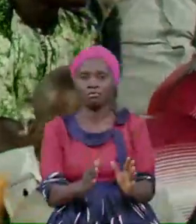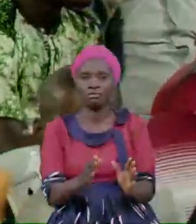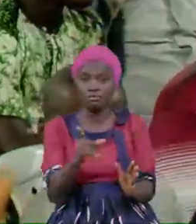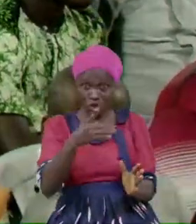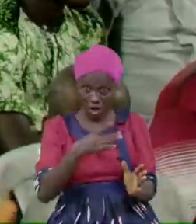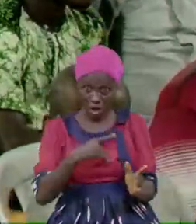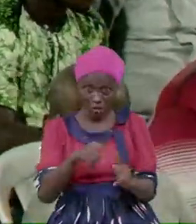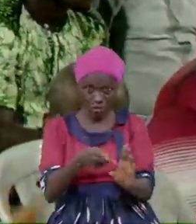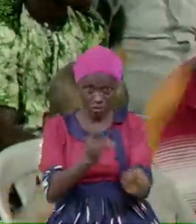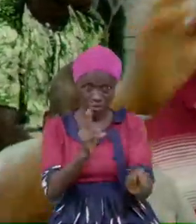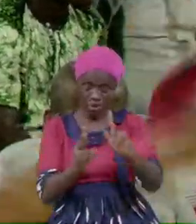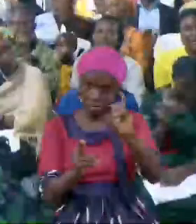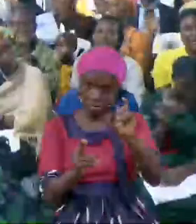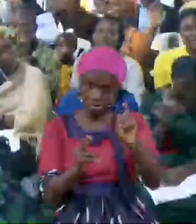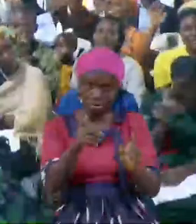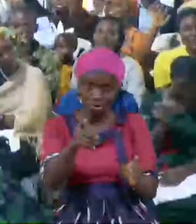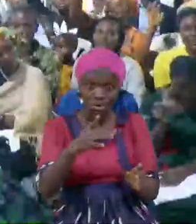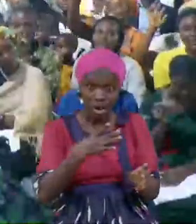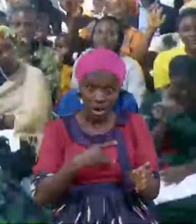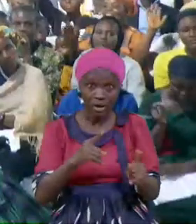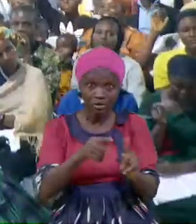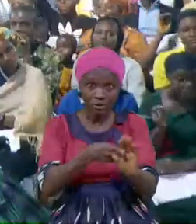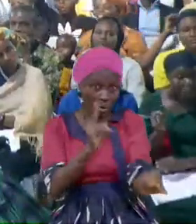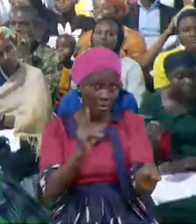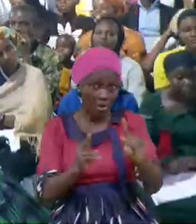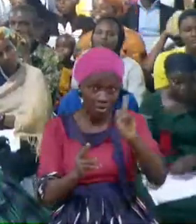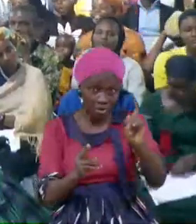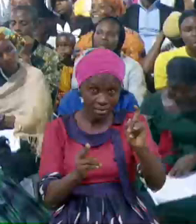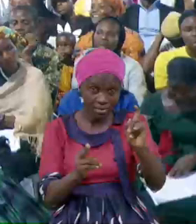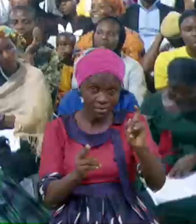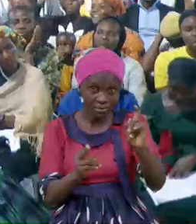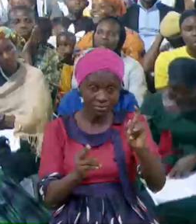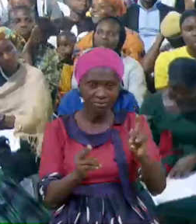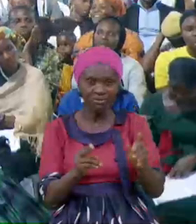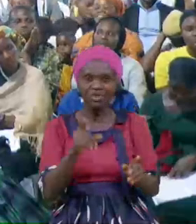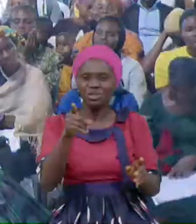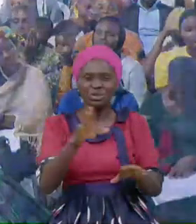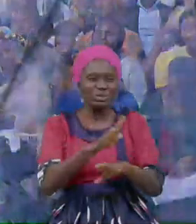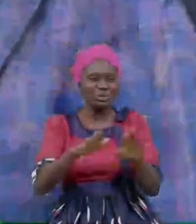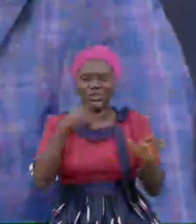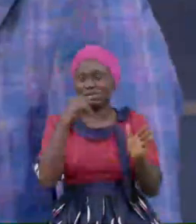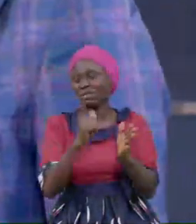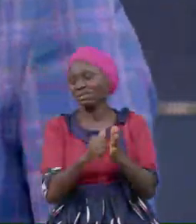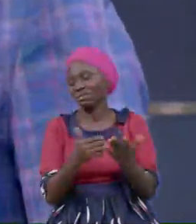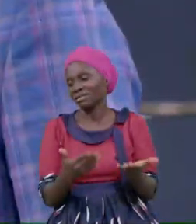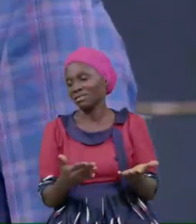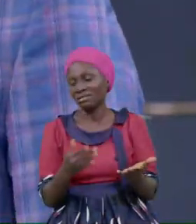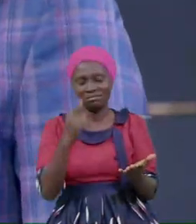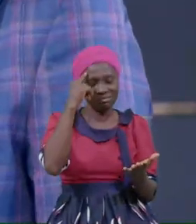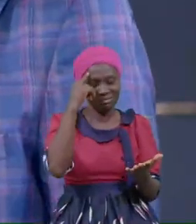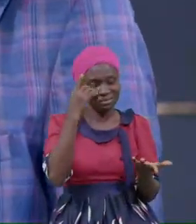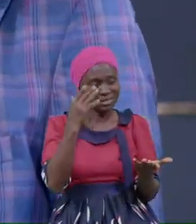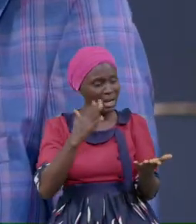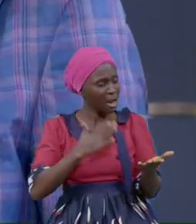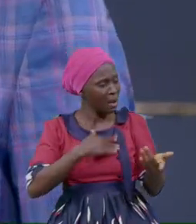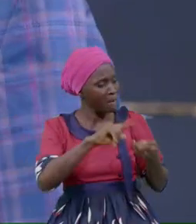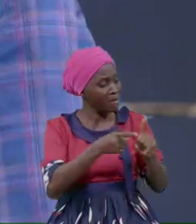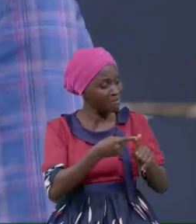Anybody coming out? You don't say, my friend, are you going to get this free